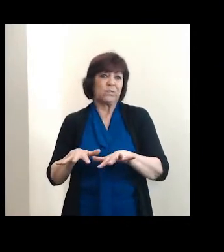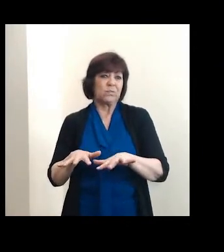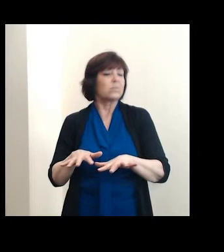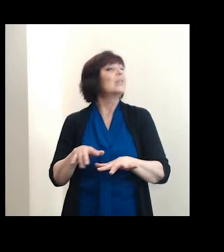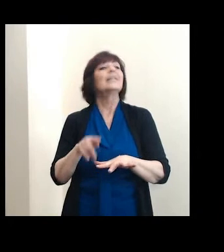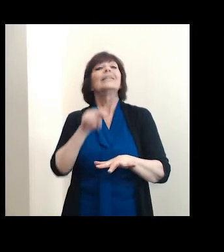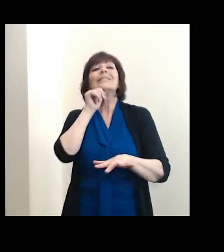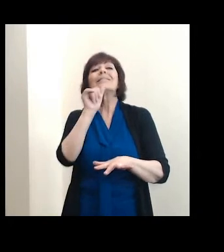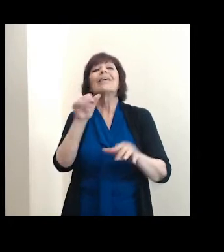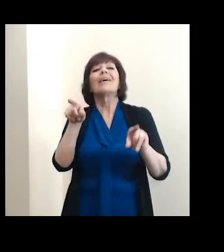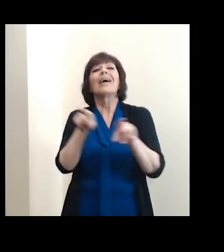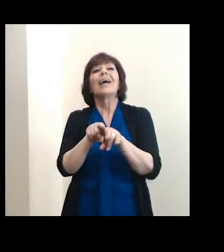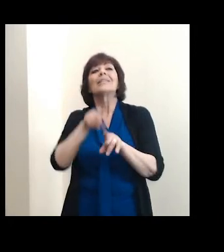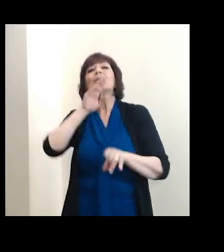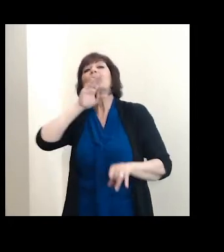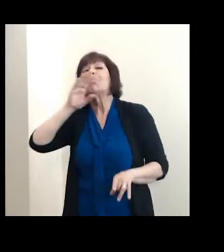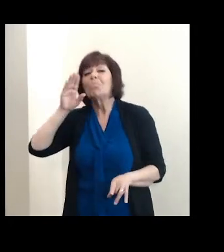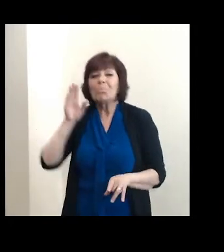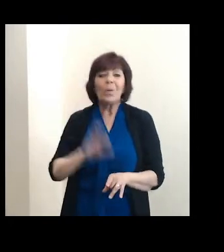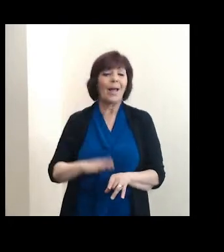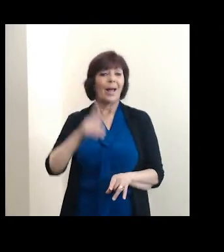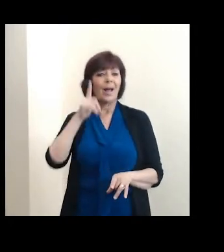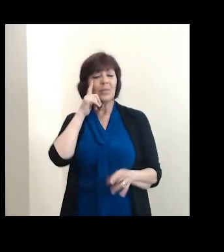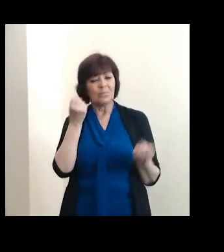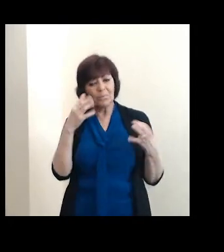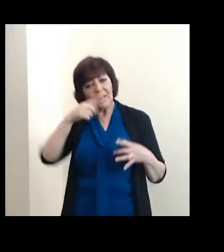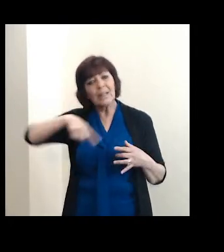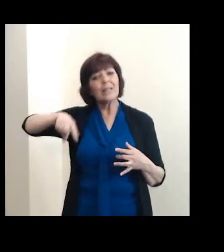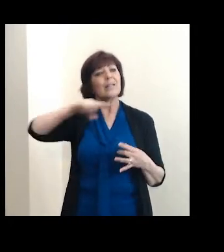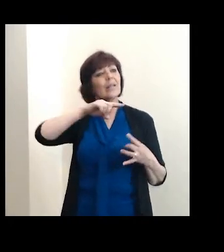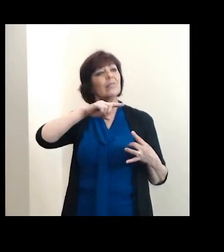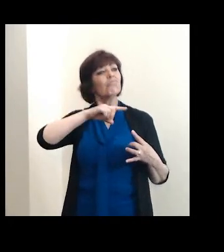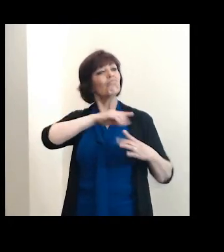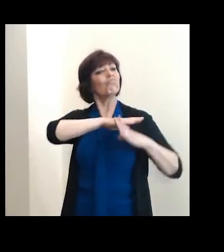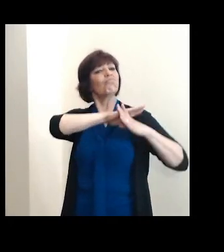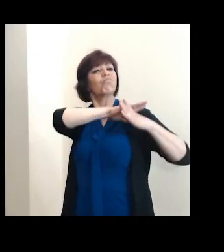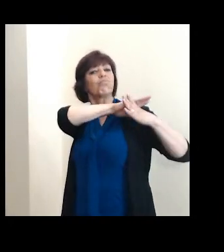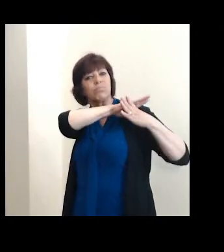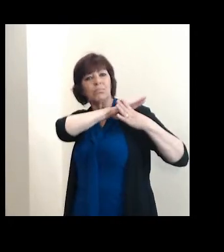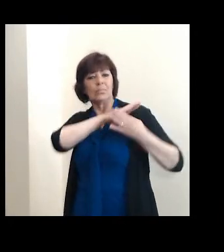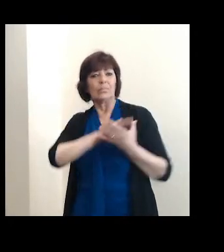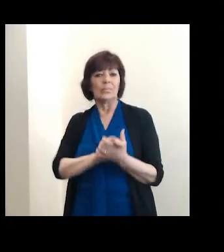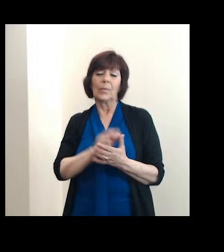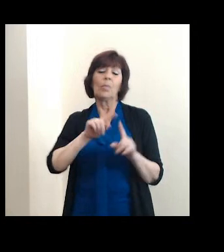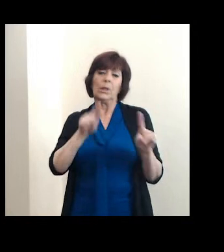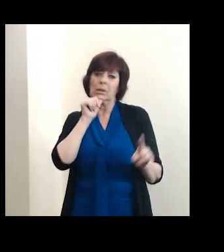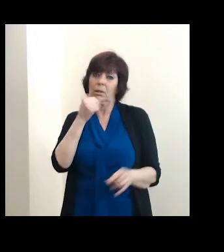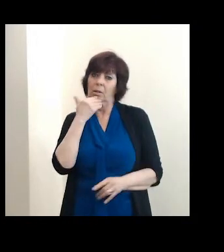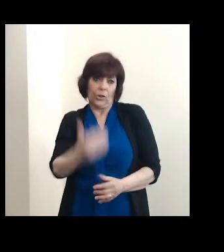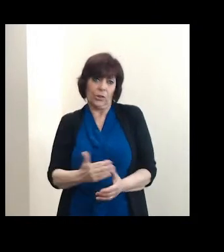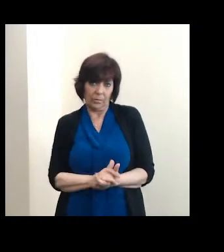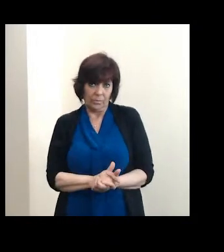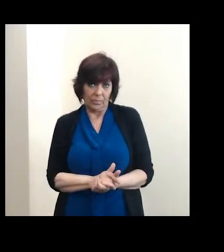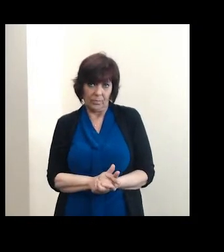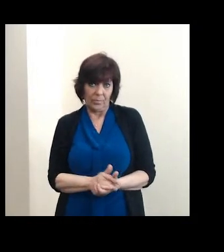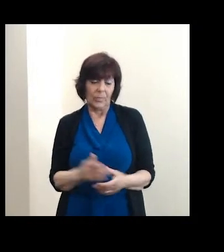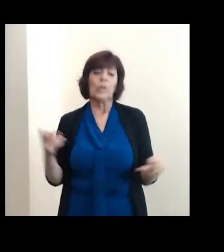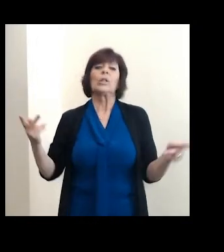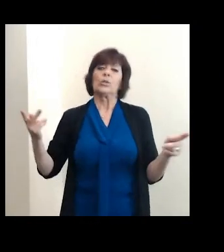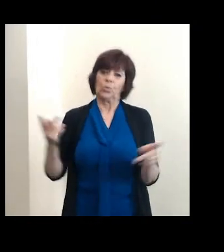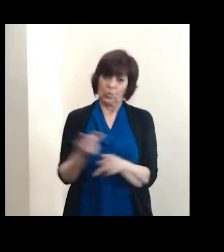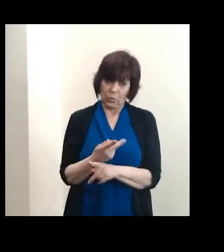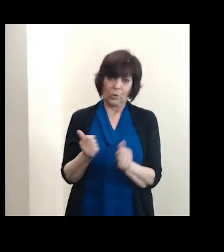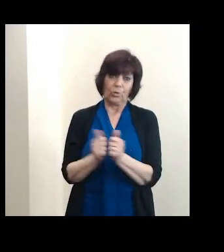it's not as bad as it was last January and December, though it's not good. It's certainly much worse with cases